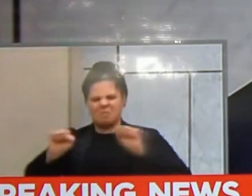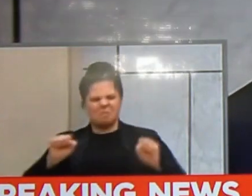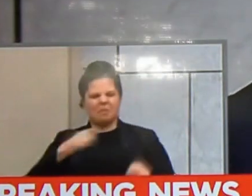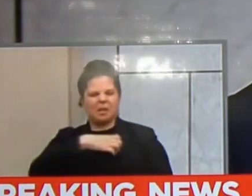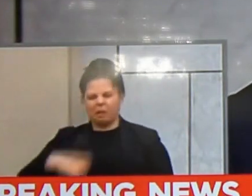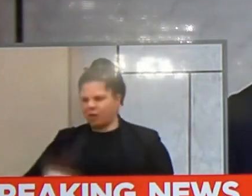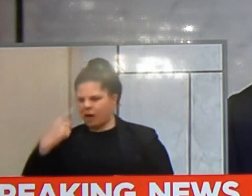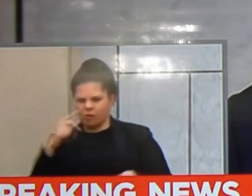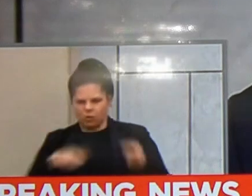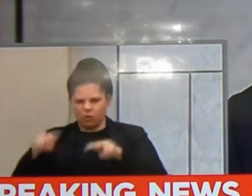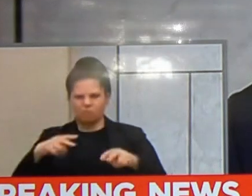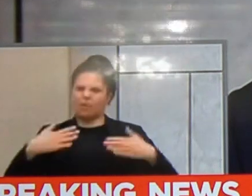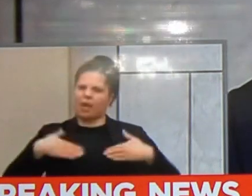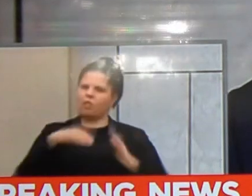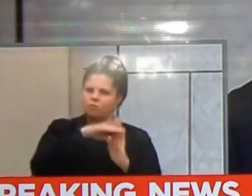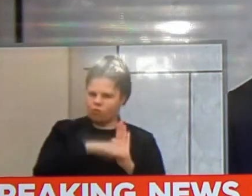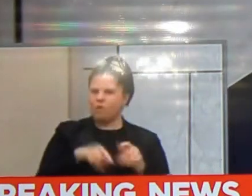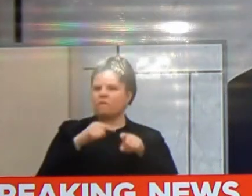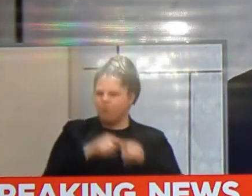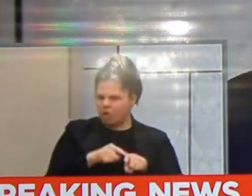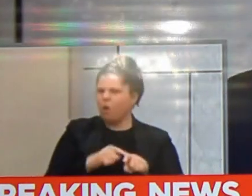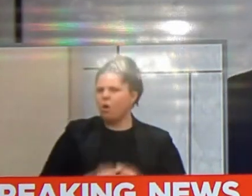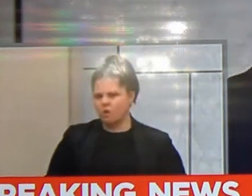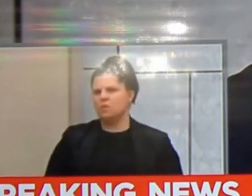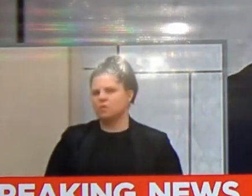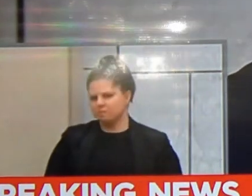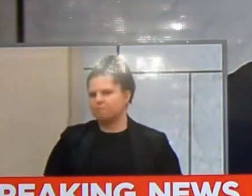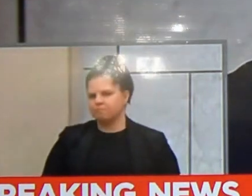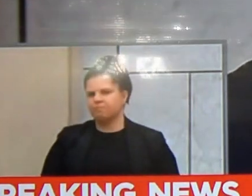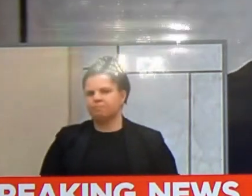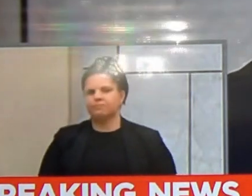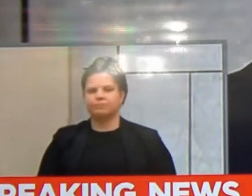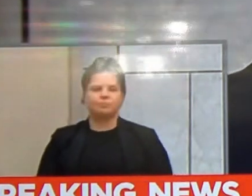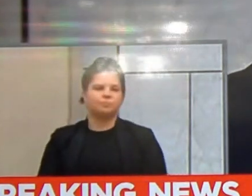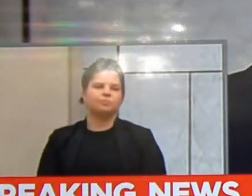rules and working with their states and territories to put those conditions in place.